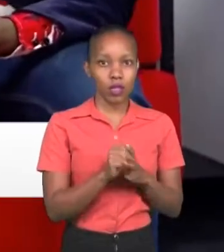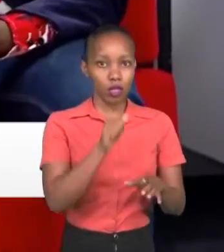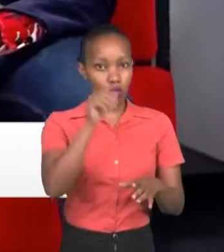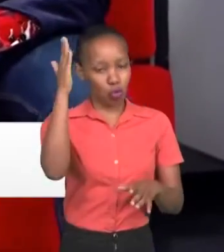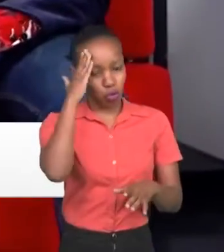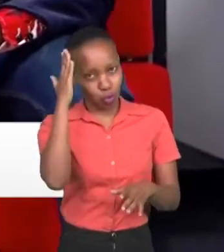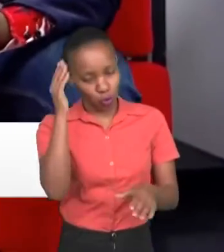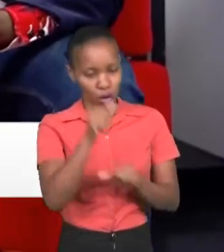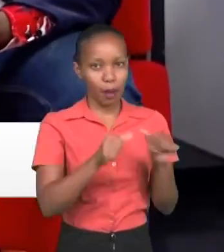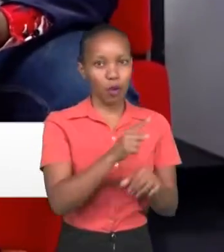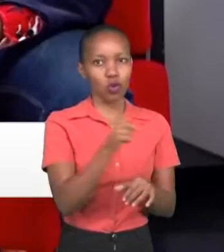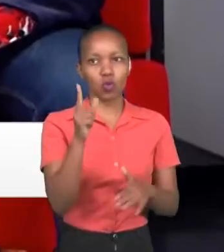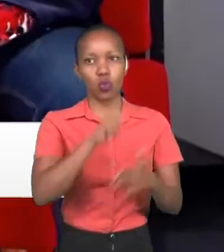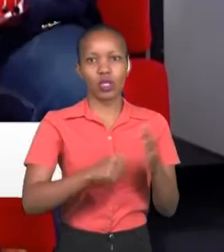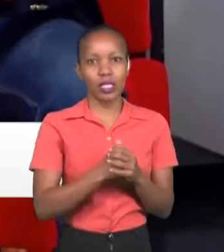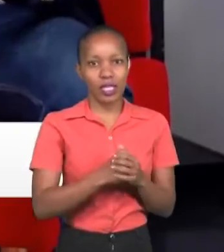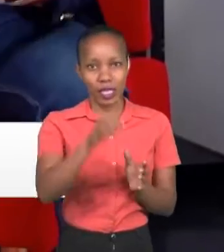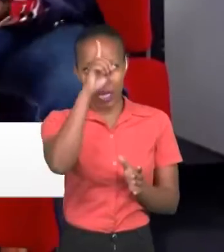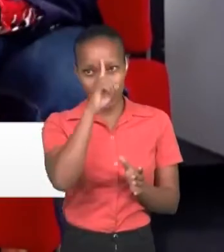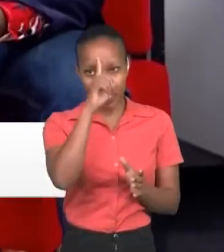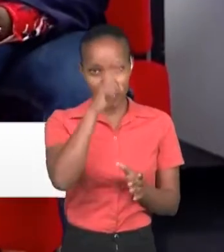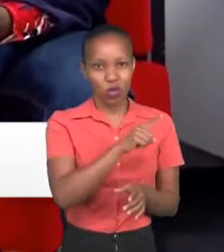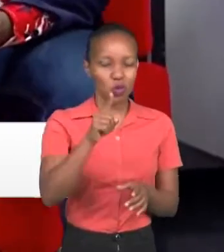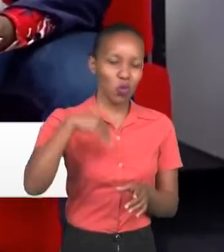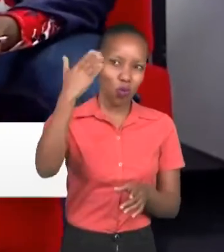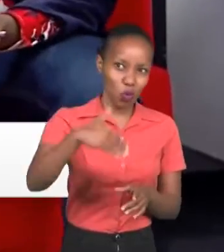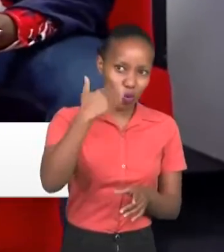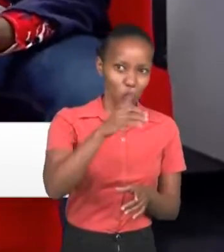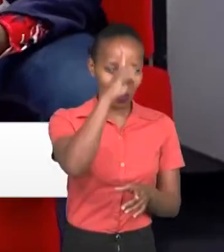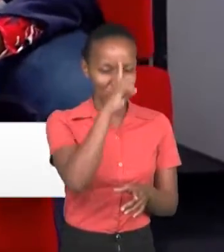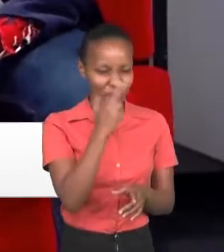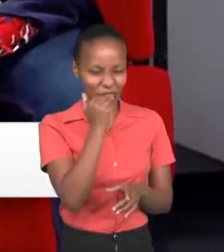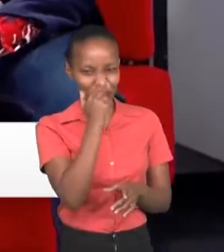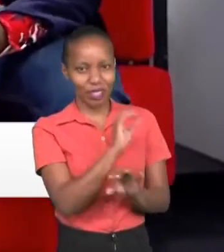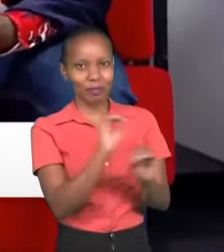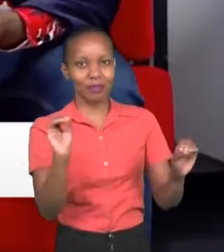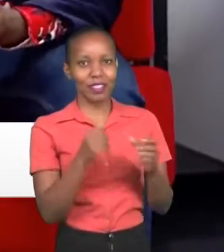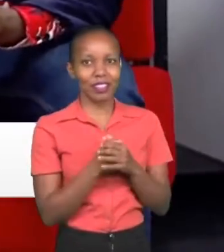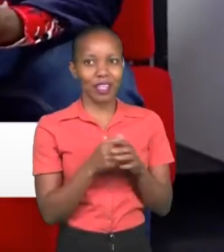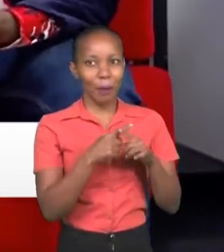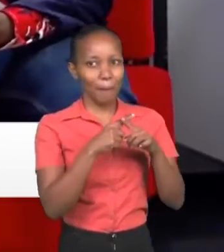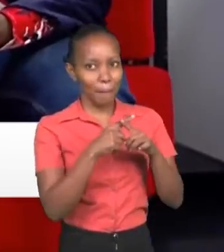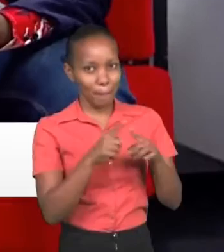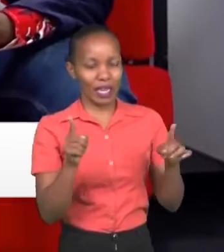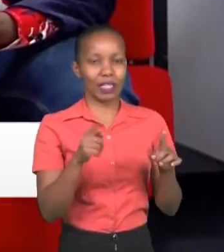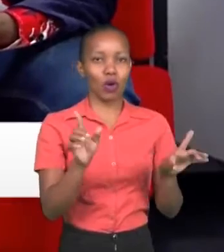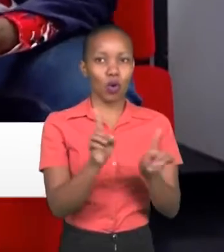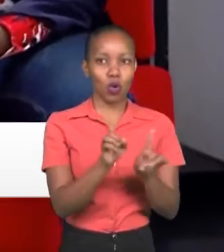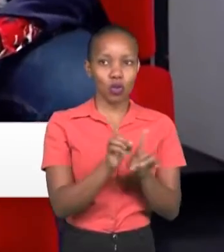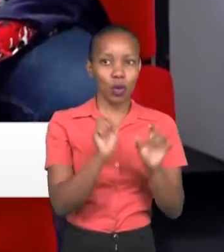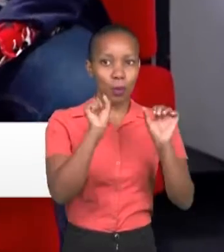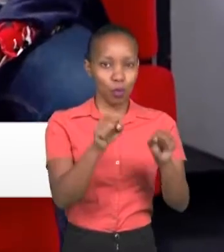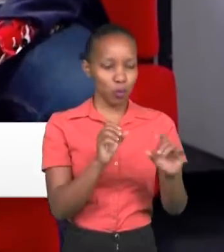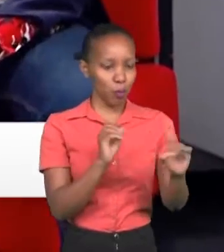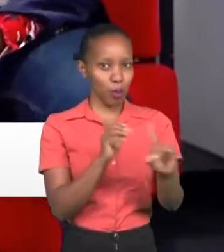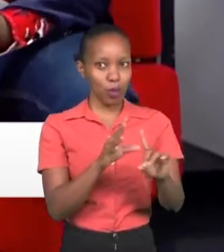guys. There's an angle of that serious angle. Okay, you guys are always serious. You're not jokers, yeah. but you're always serious. But that angle of even, like, you can be a